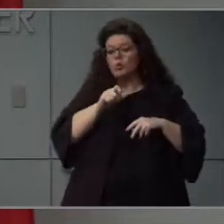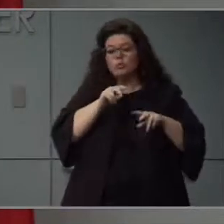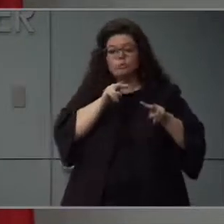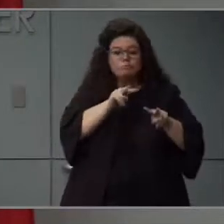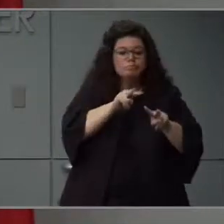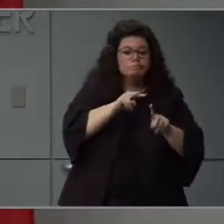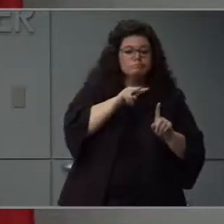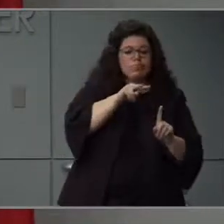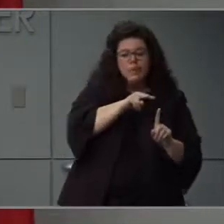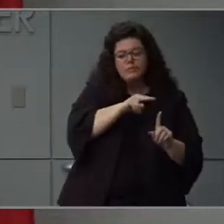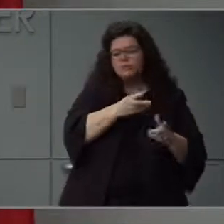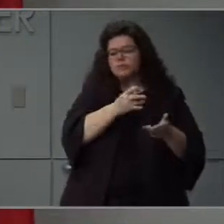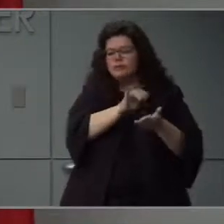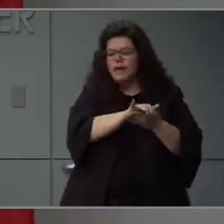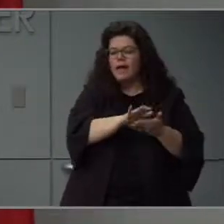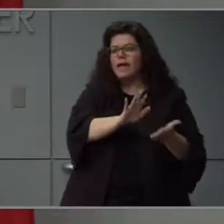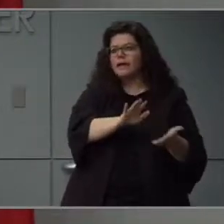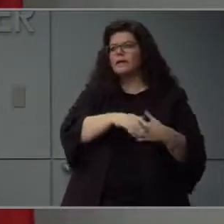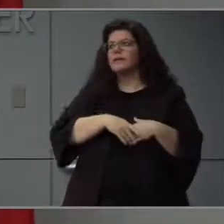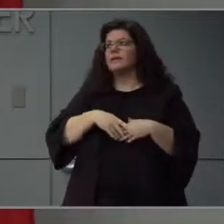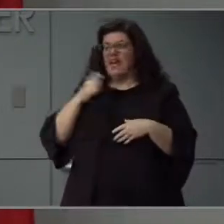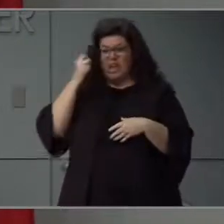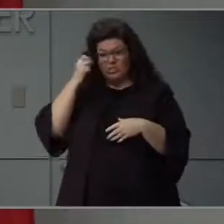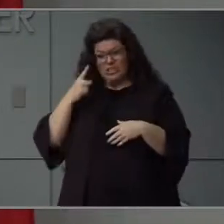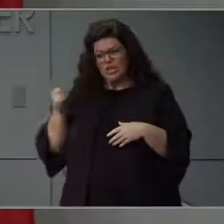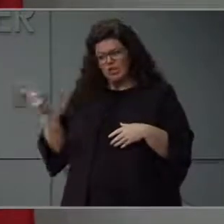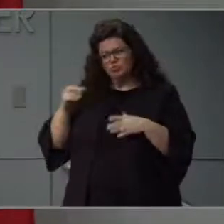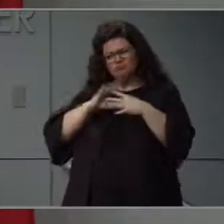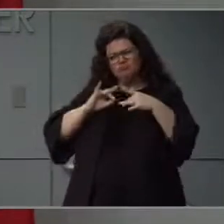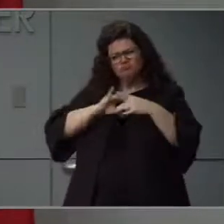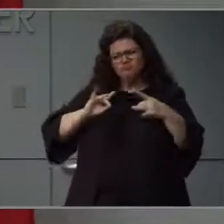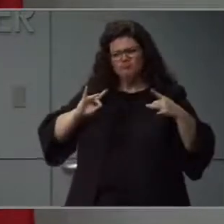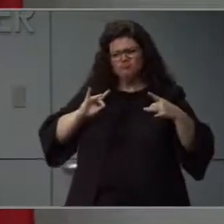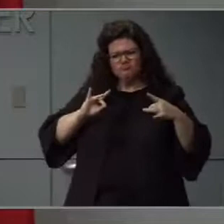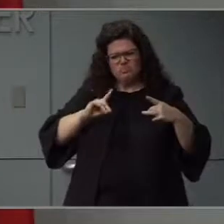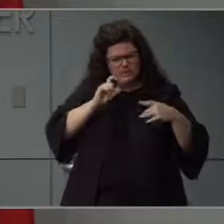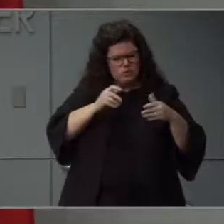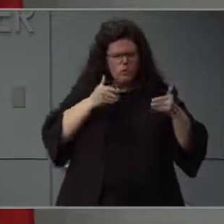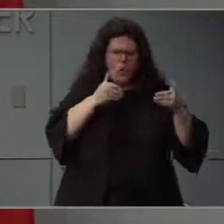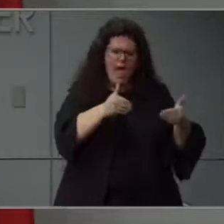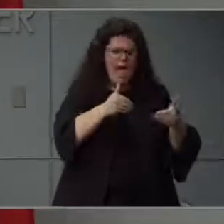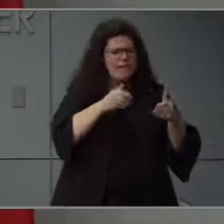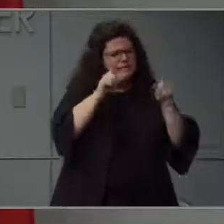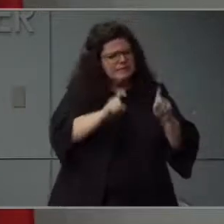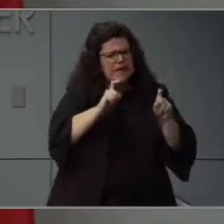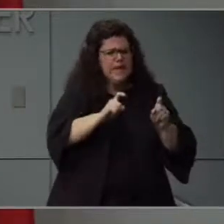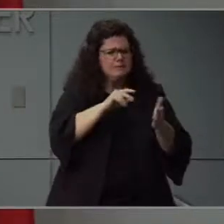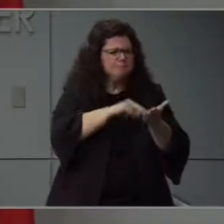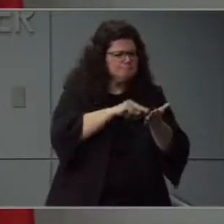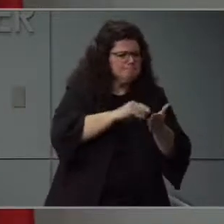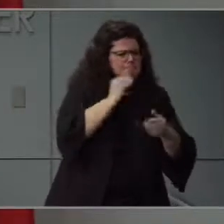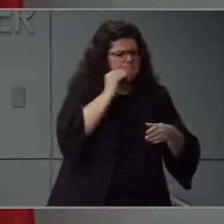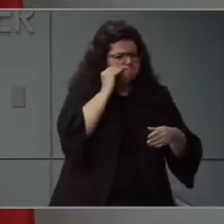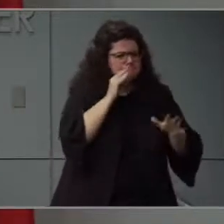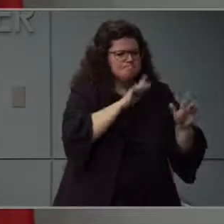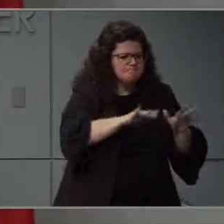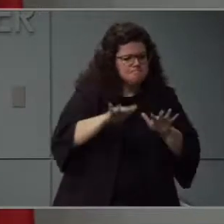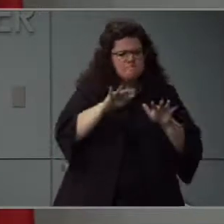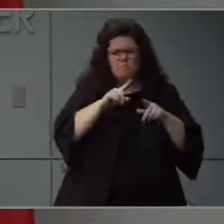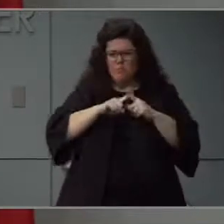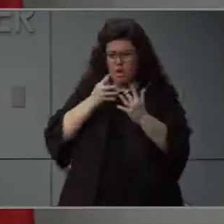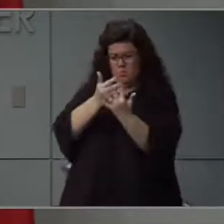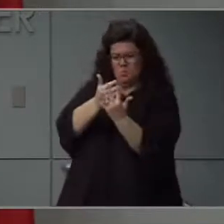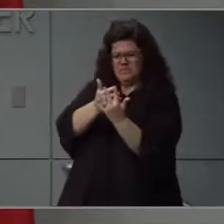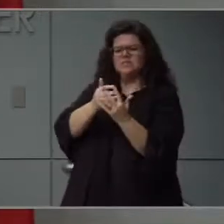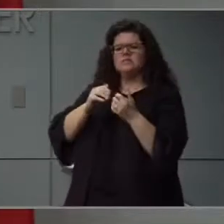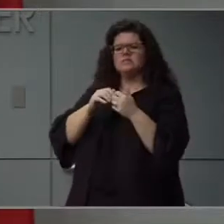I heard what you said about people who live in these settings need to get tested more, but prisoners also have to pay a copay just to see a doctor. And I'm wondering how you're going